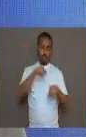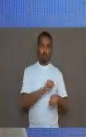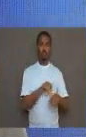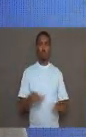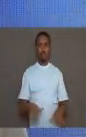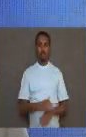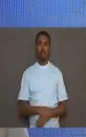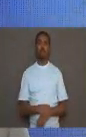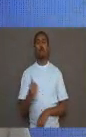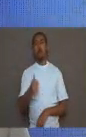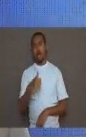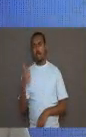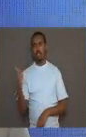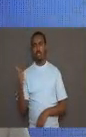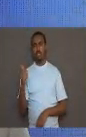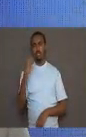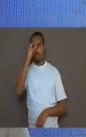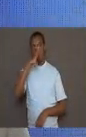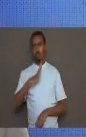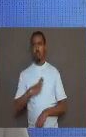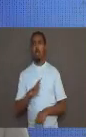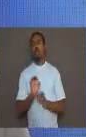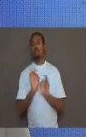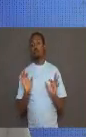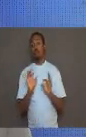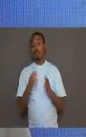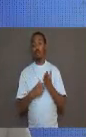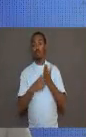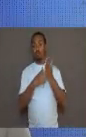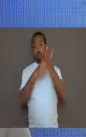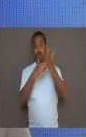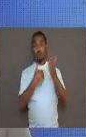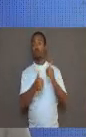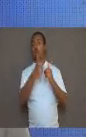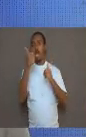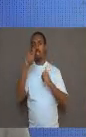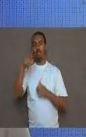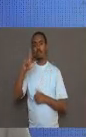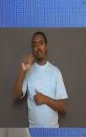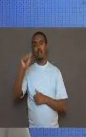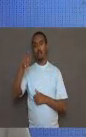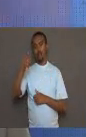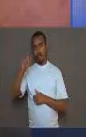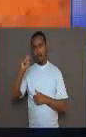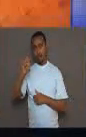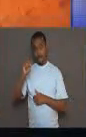There have been other unmanned space flights to other planets in the solar system.